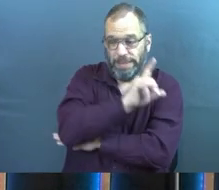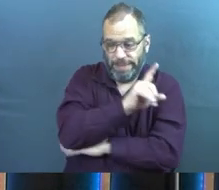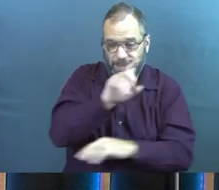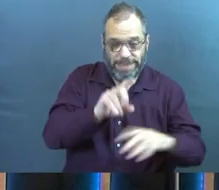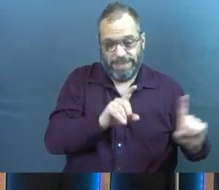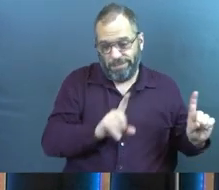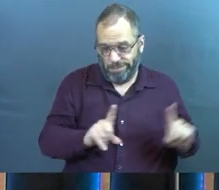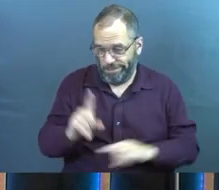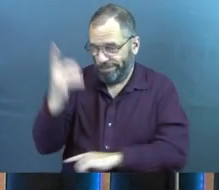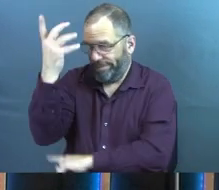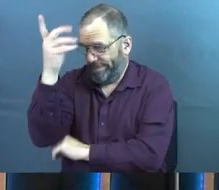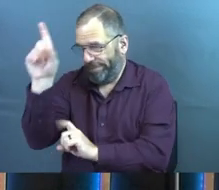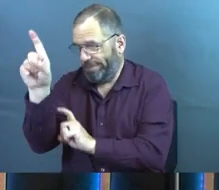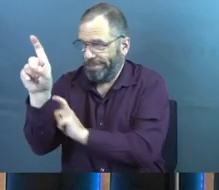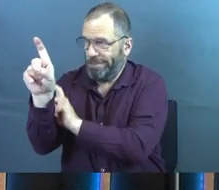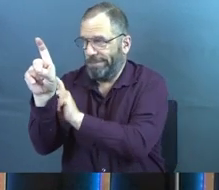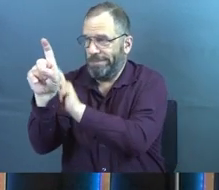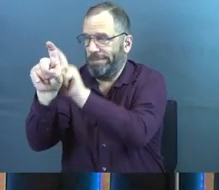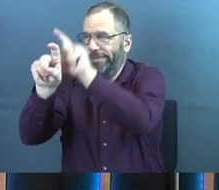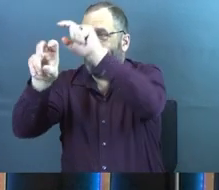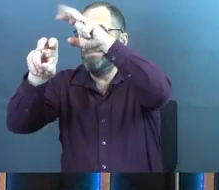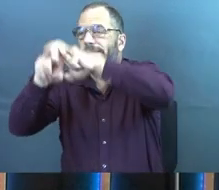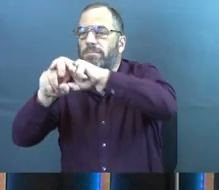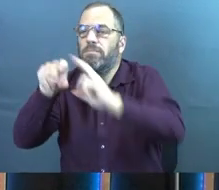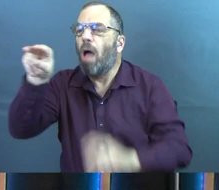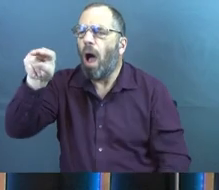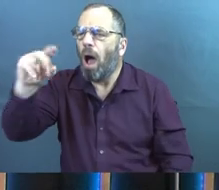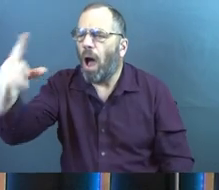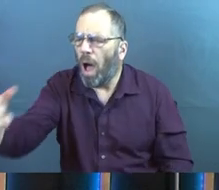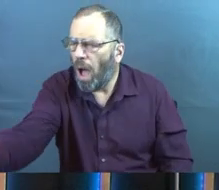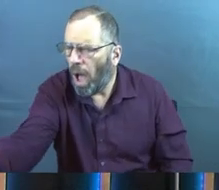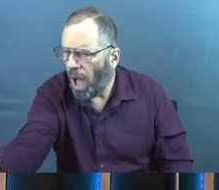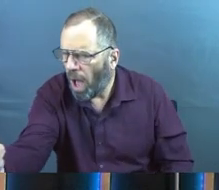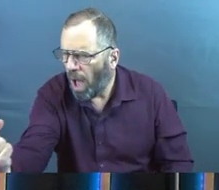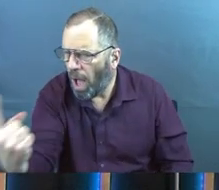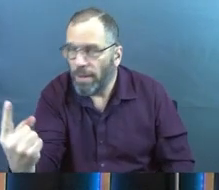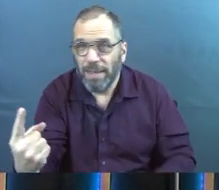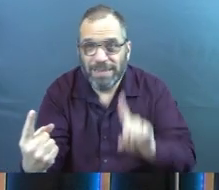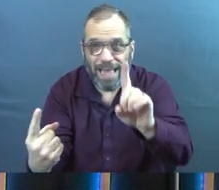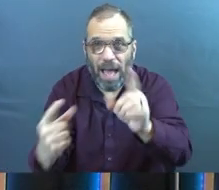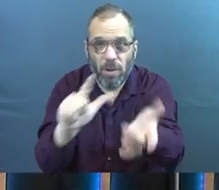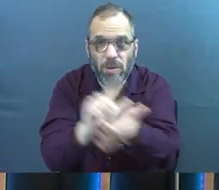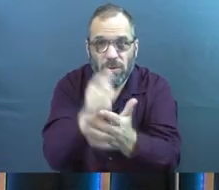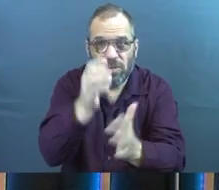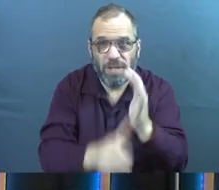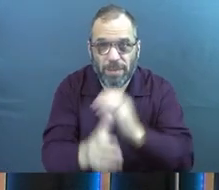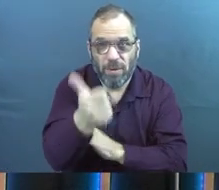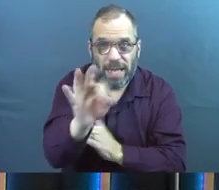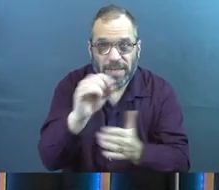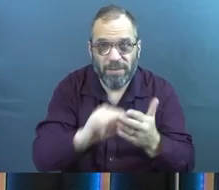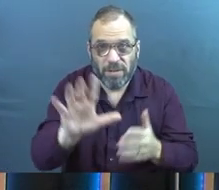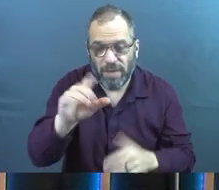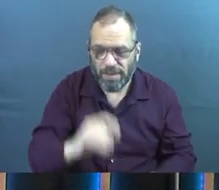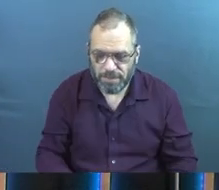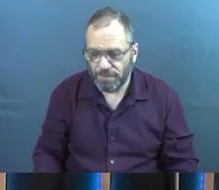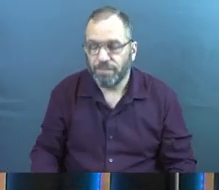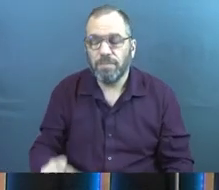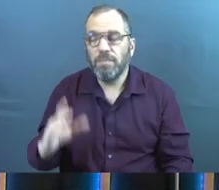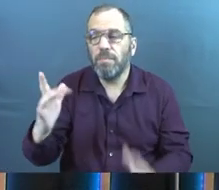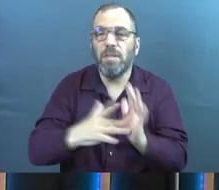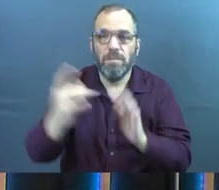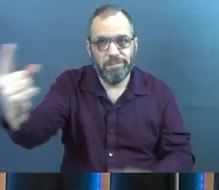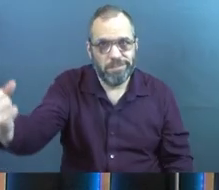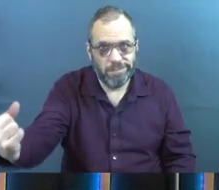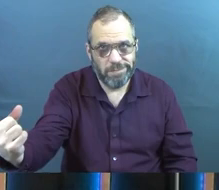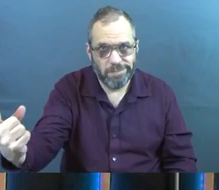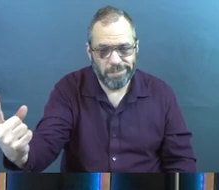to see Jesus. And he does that. And he sees Jesus walking by. And that's where we're going to pick up in Luke 19, verse 5. It says, when Jesus